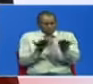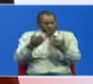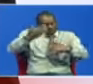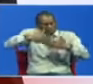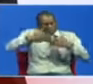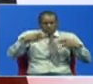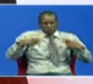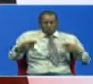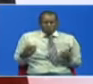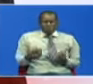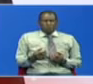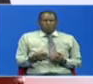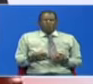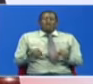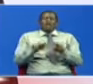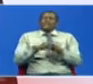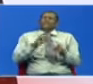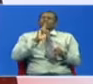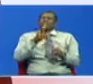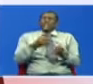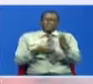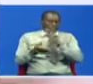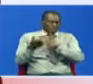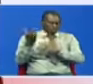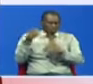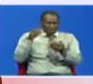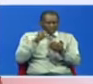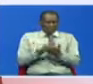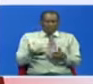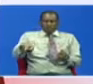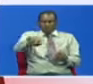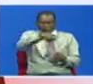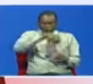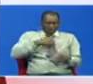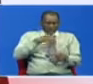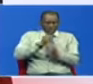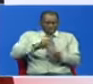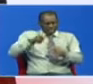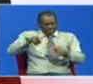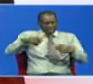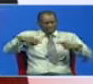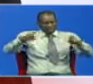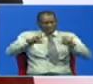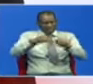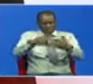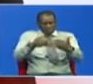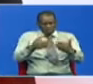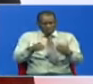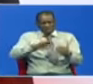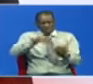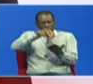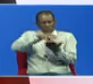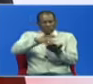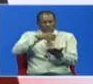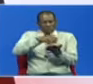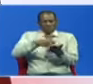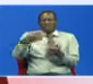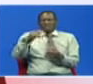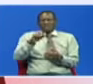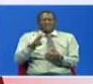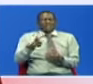people. And as we stated previously, we have done this successfully before with other conditions, including